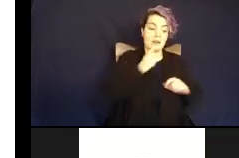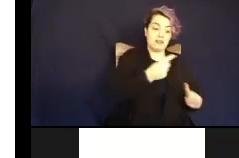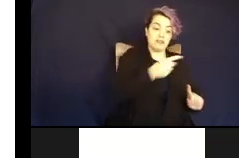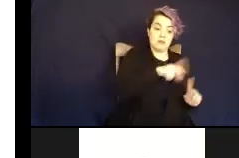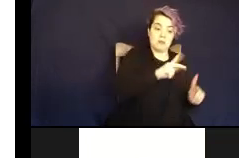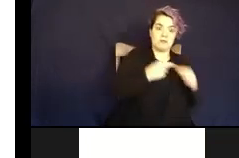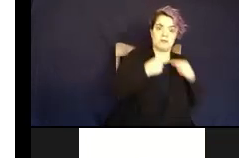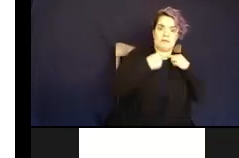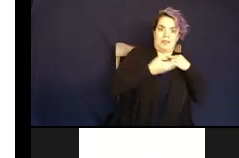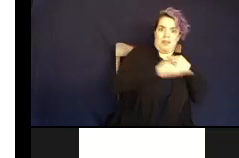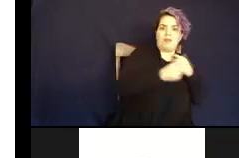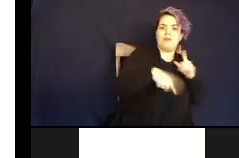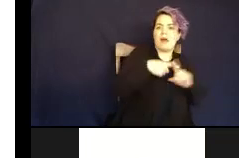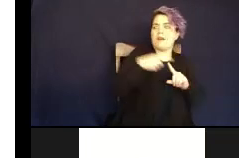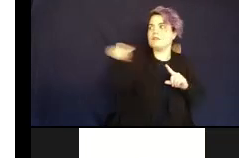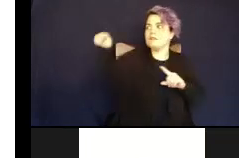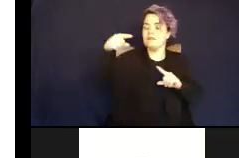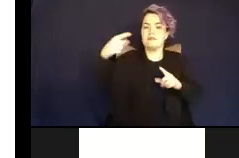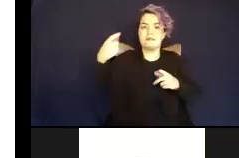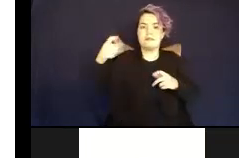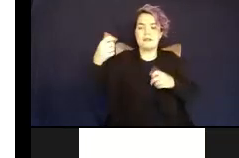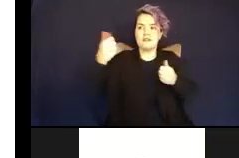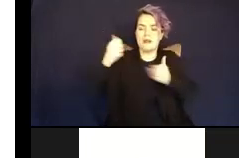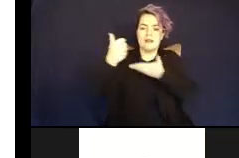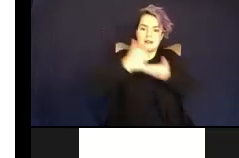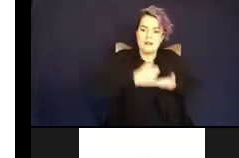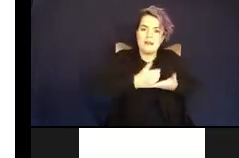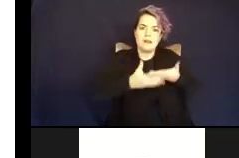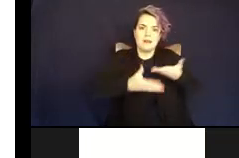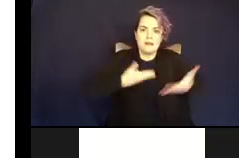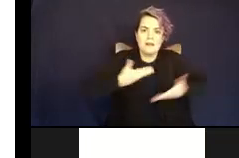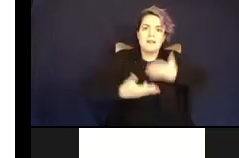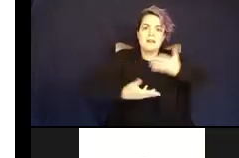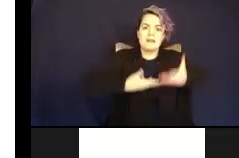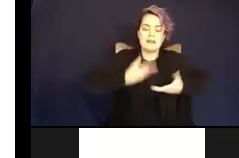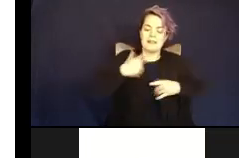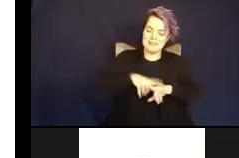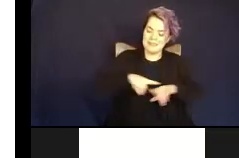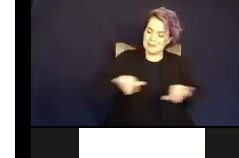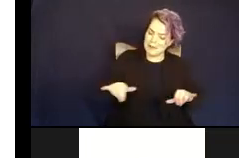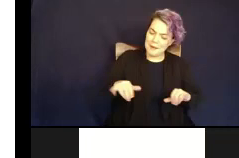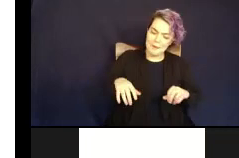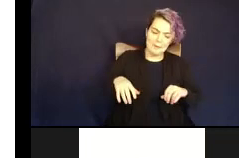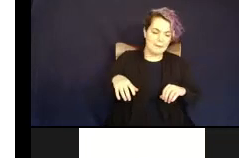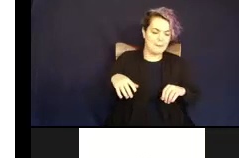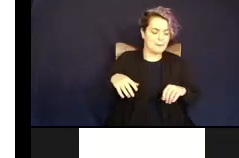them. And, at the same time as this was